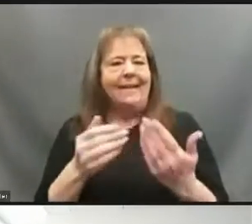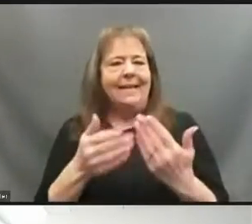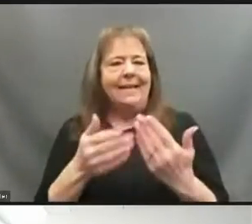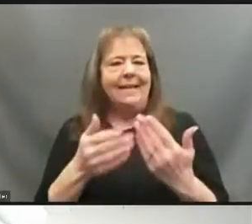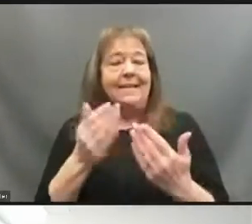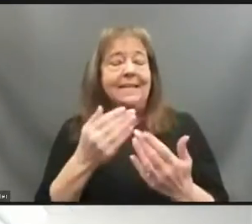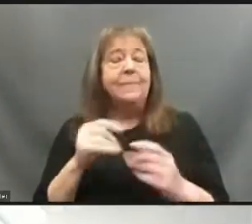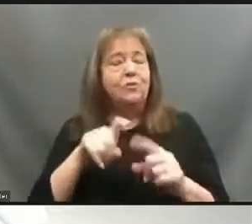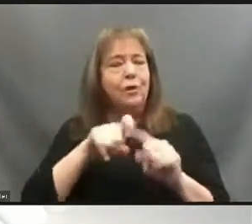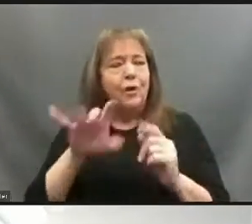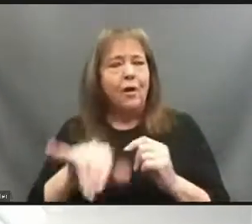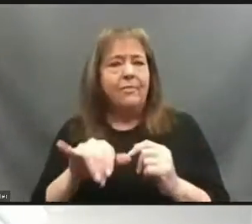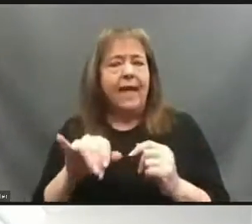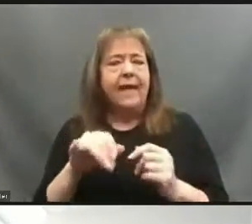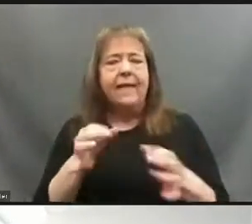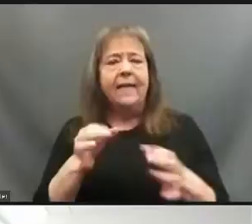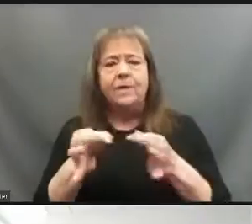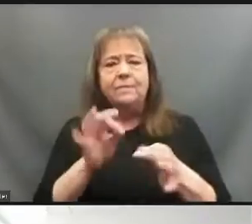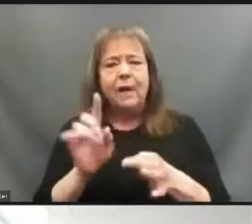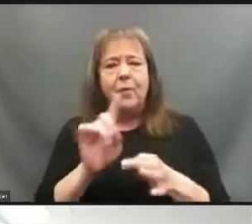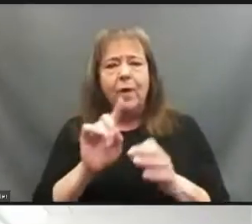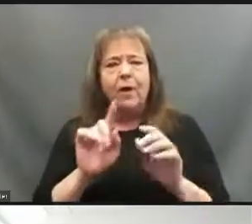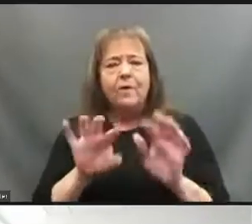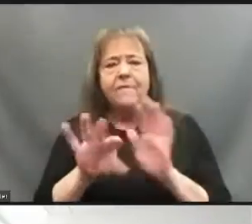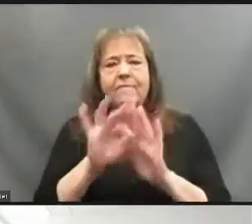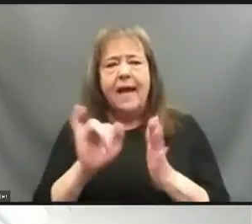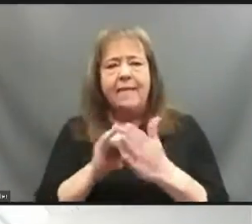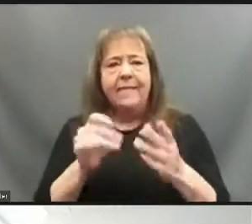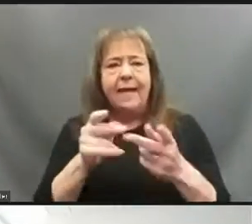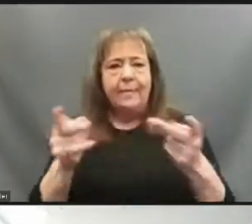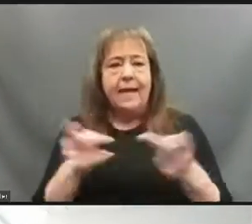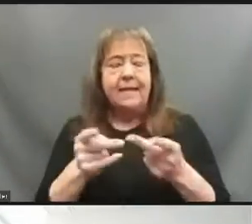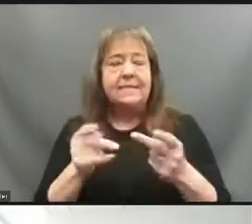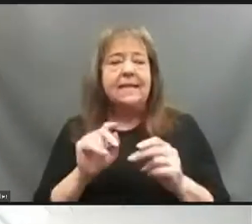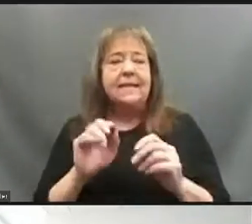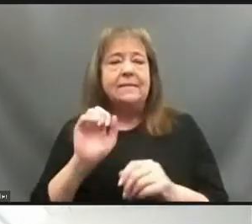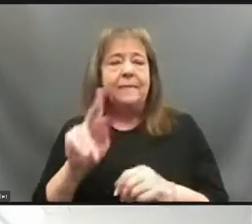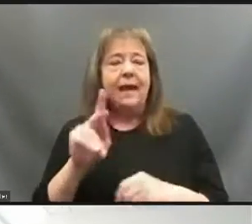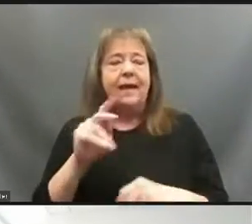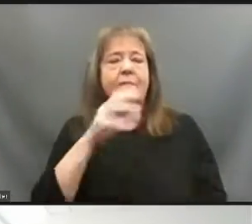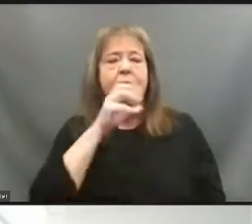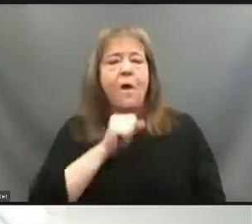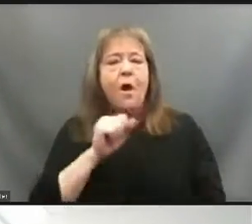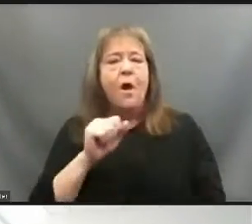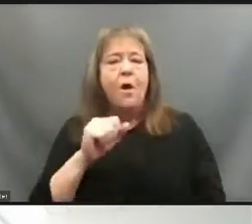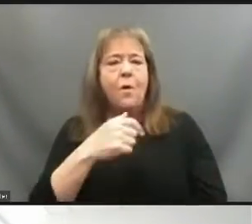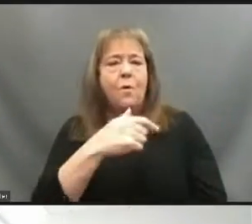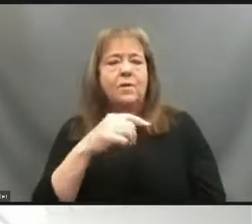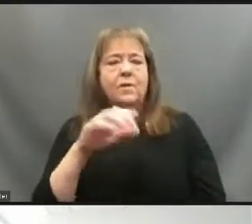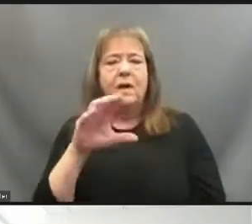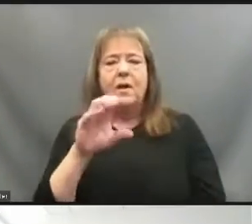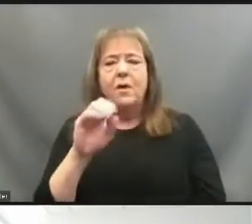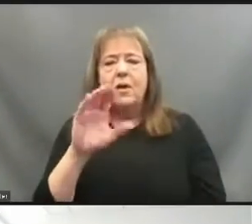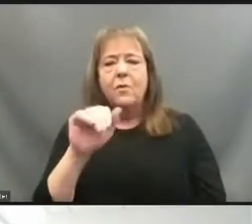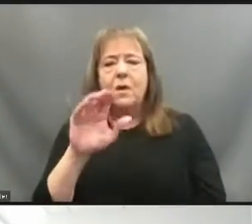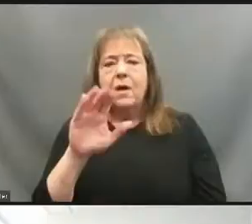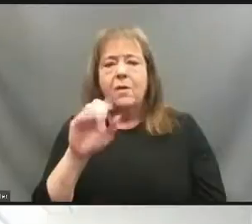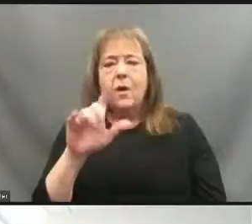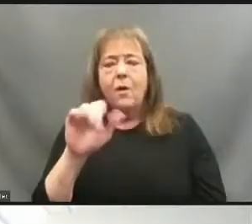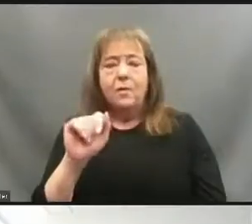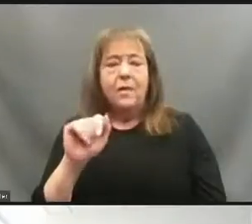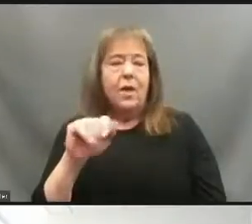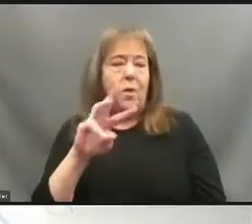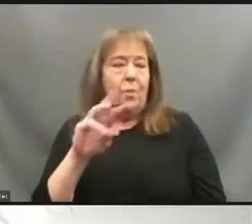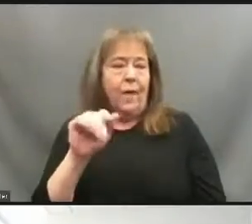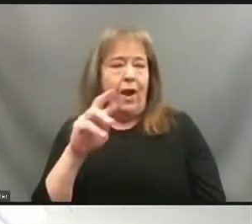the test site. The drive-through testing site has moved back to the old Coca-Cola warehouse there at 801 South Lincoln, and testing is